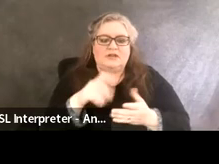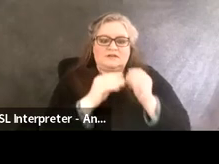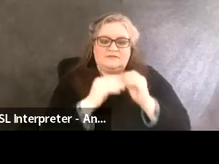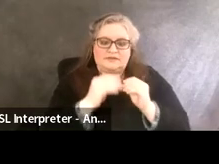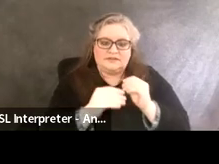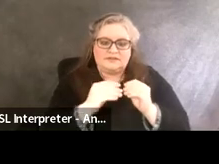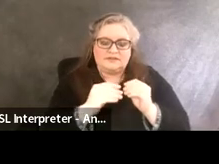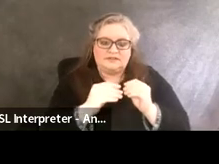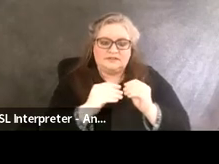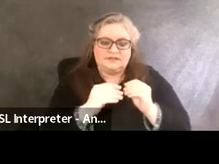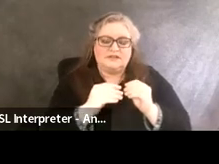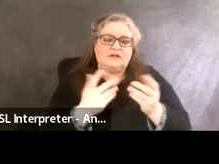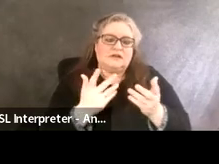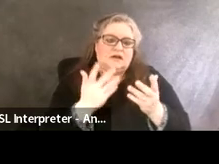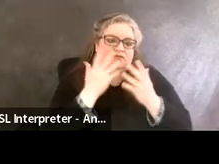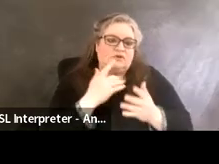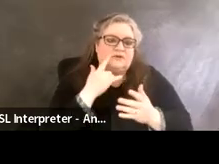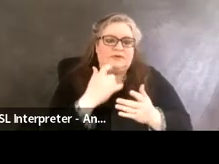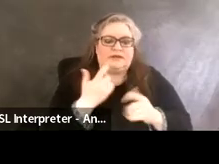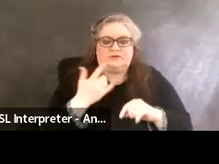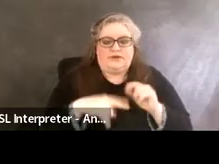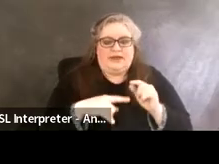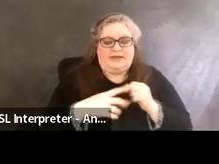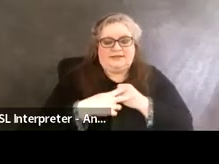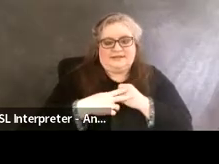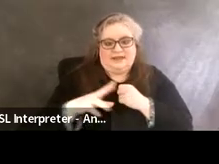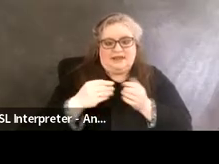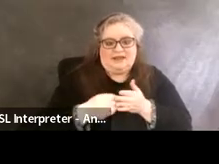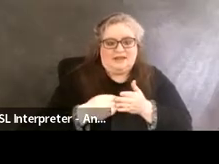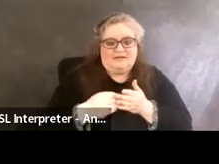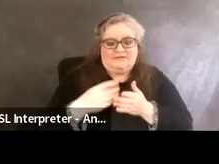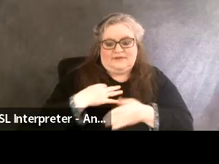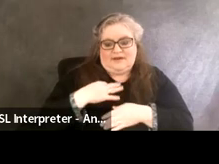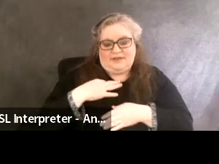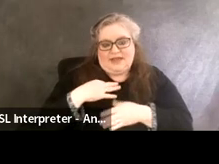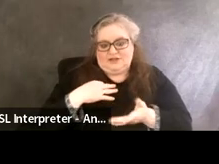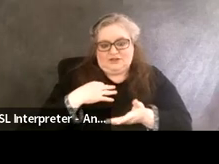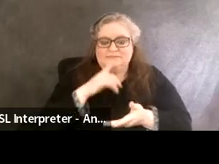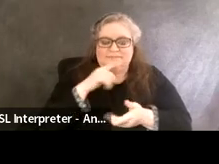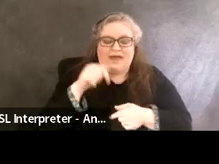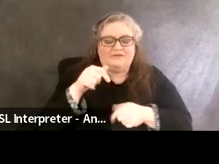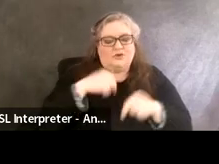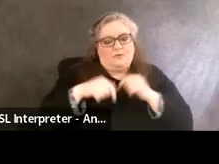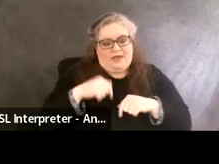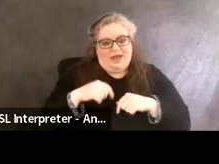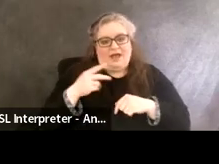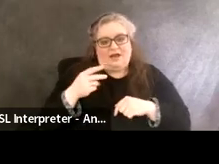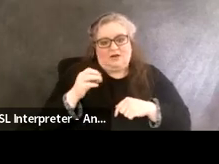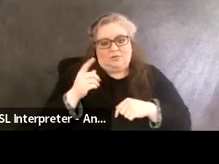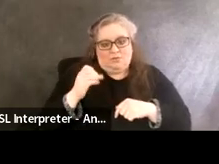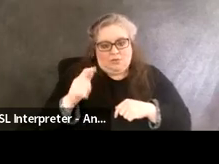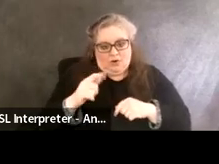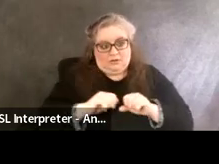fix, unfortunately, because you can't save your application, you'll need to go back to the application portal, open up a